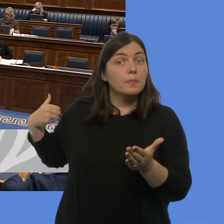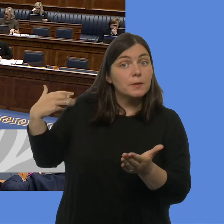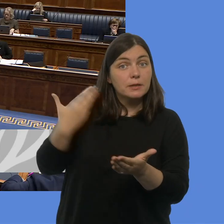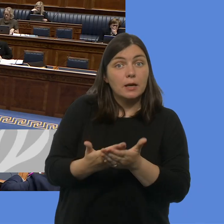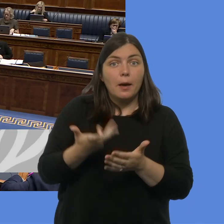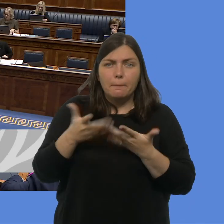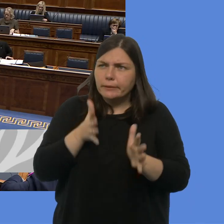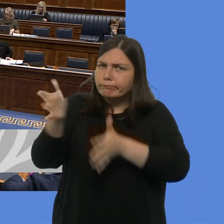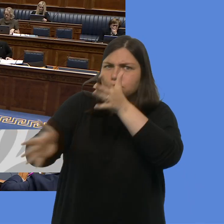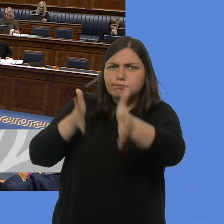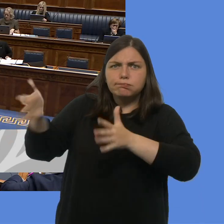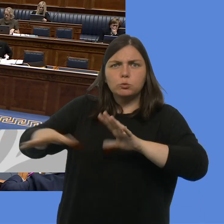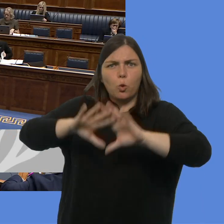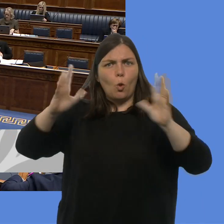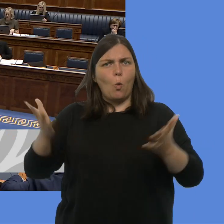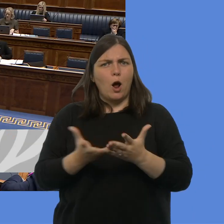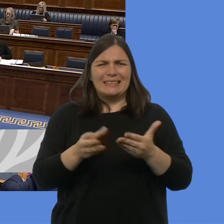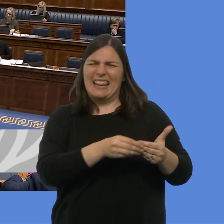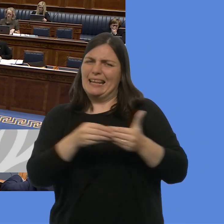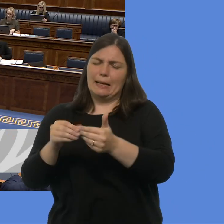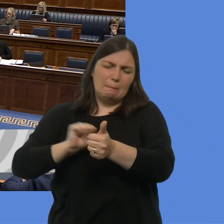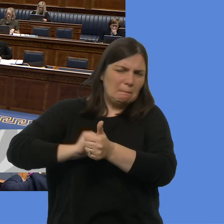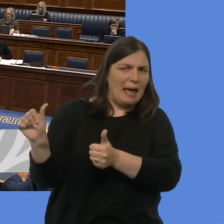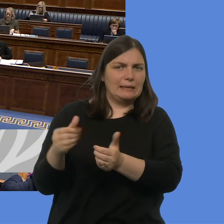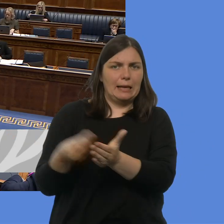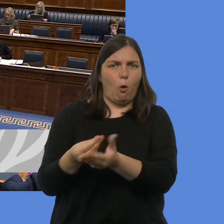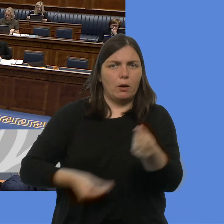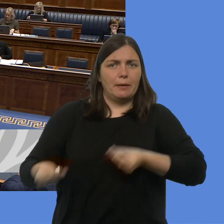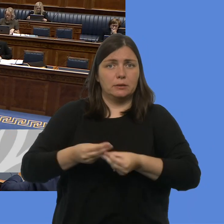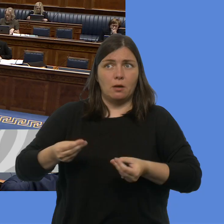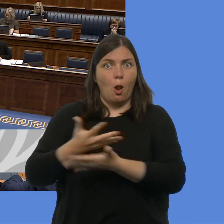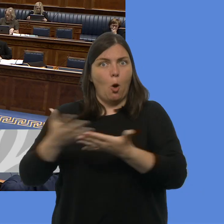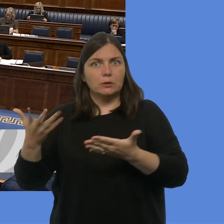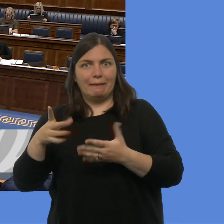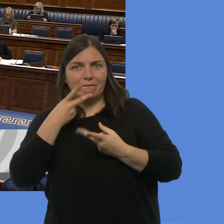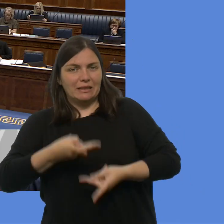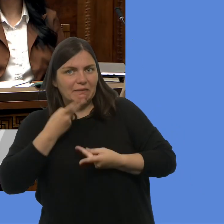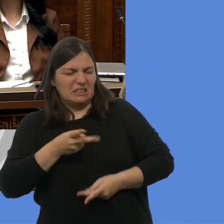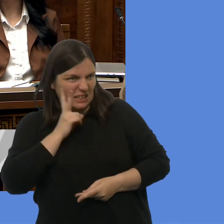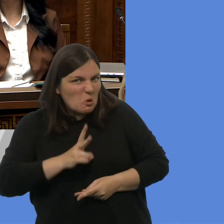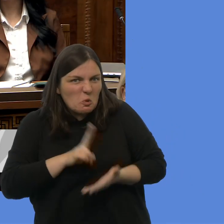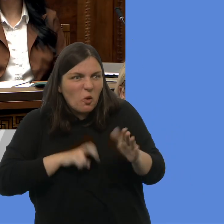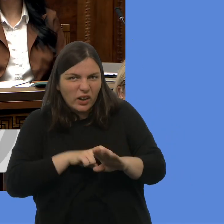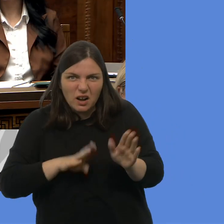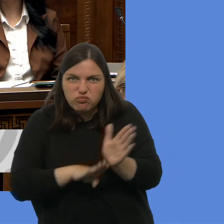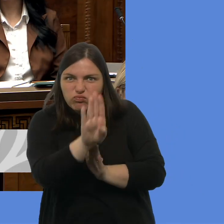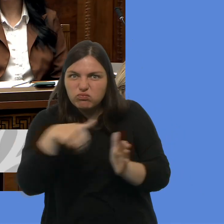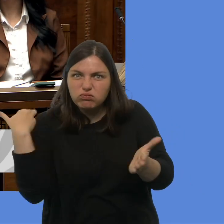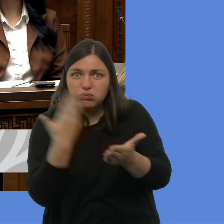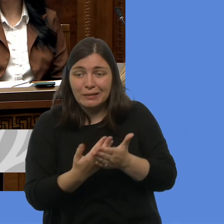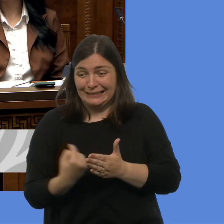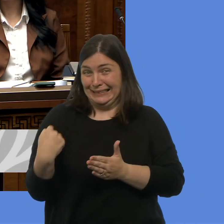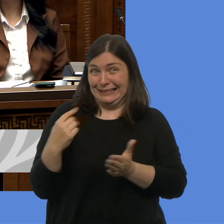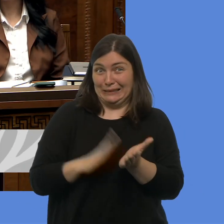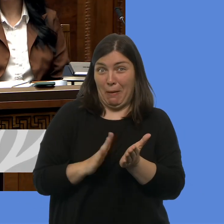leading economies, many of whom have come here to visit us to see for themselves just how far we have come. Just this month, we've met with Italian and